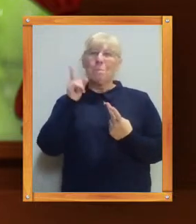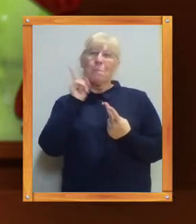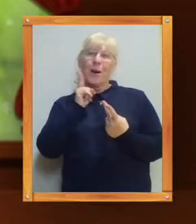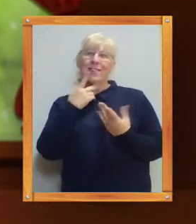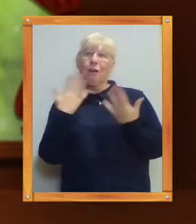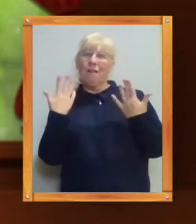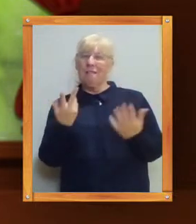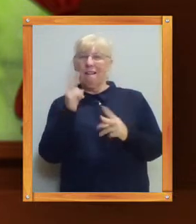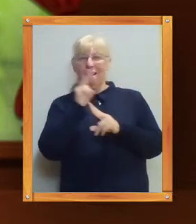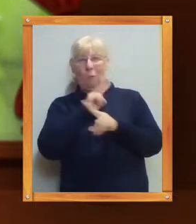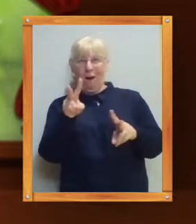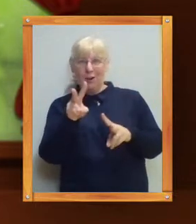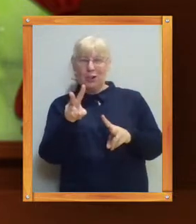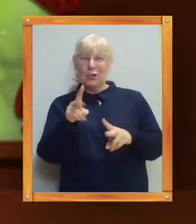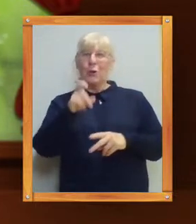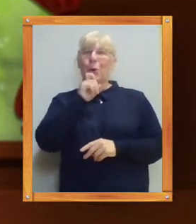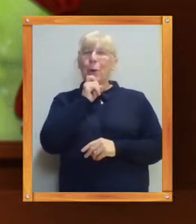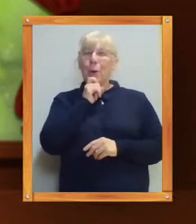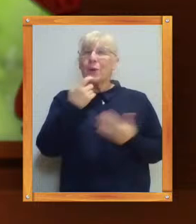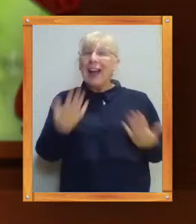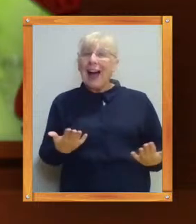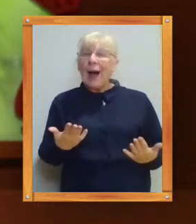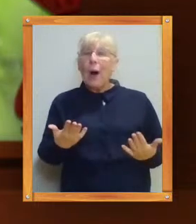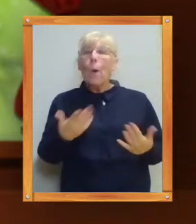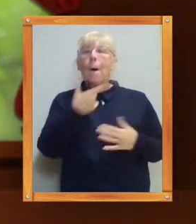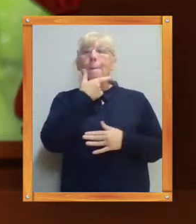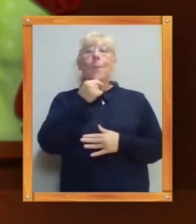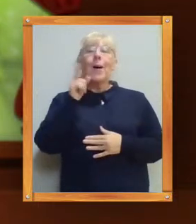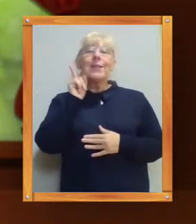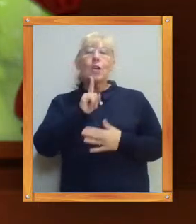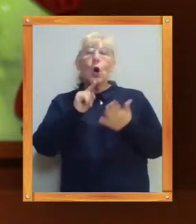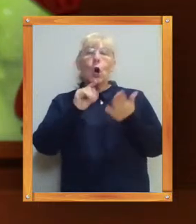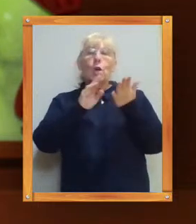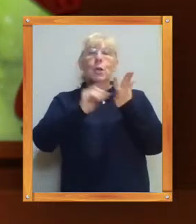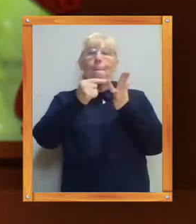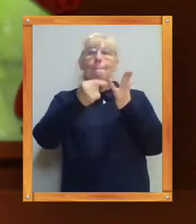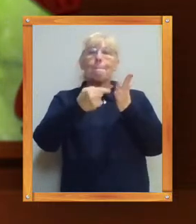And next, we're going to hear from the boys and girls from Mount St. Michael's